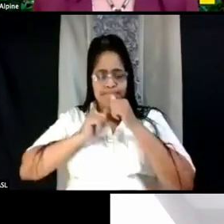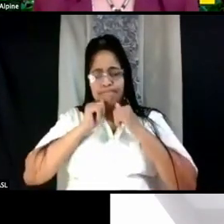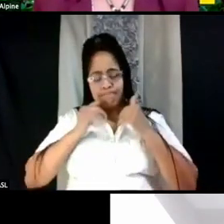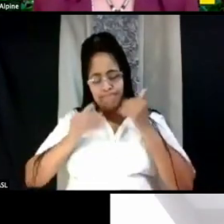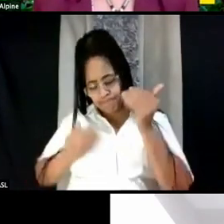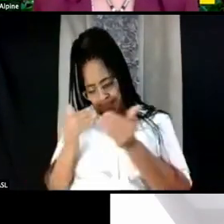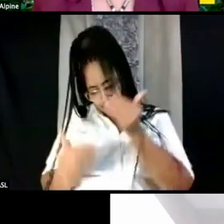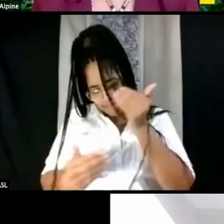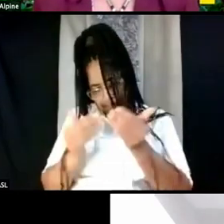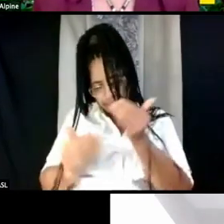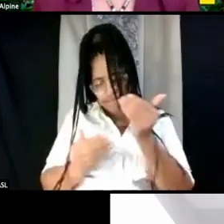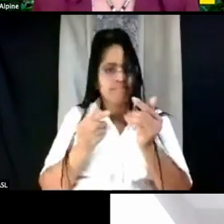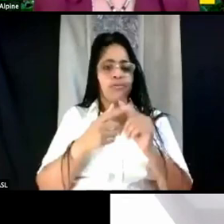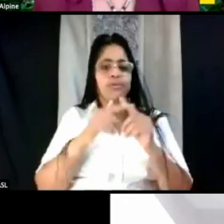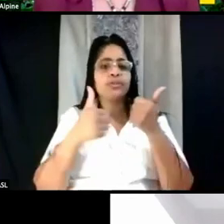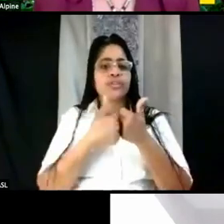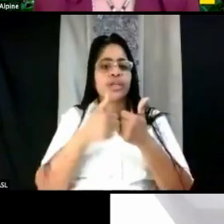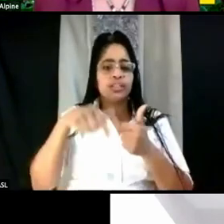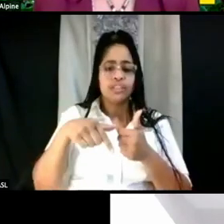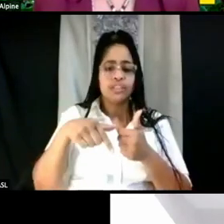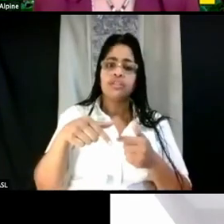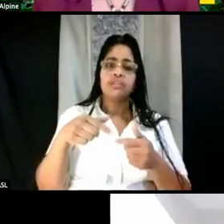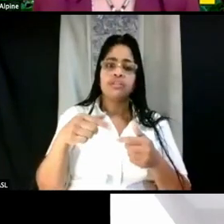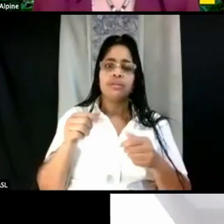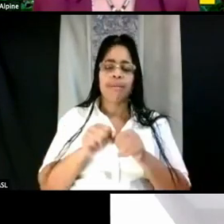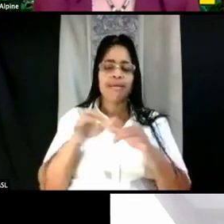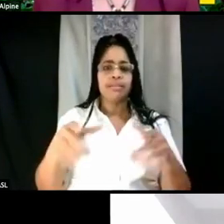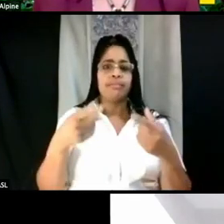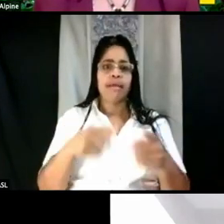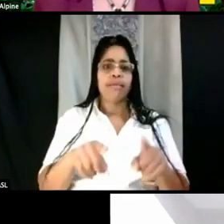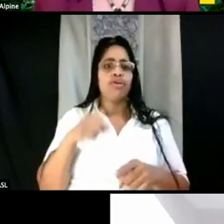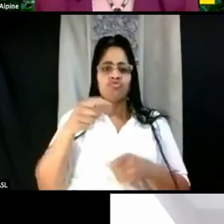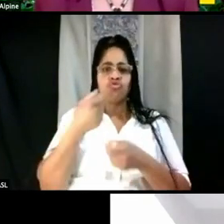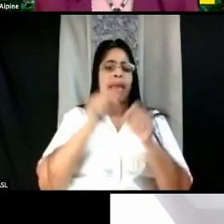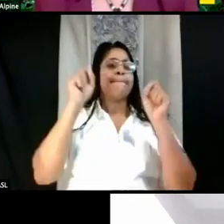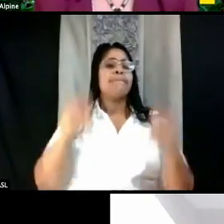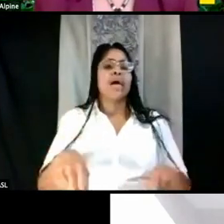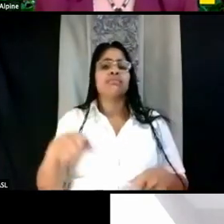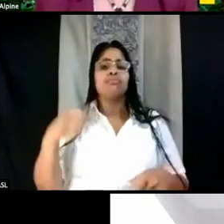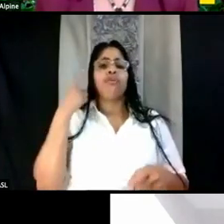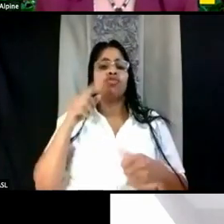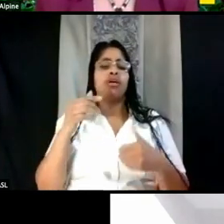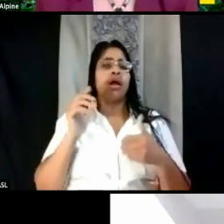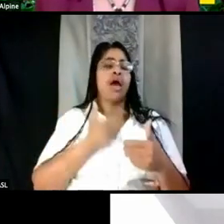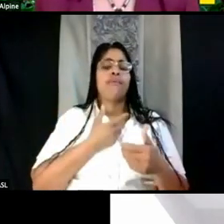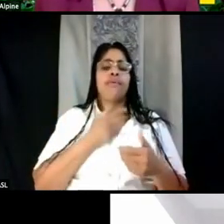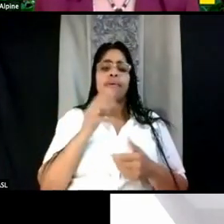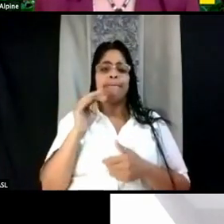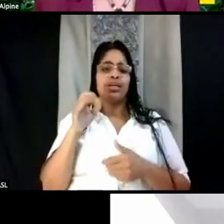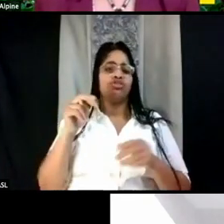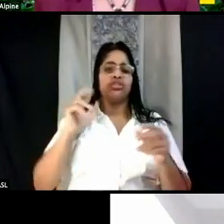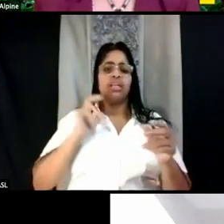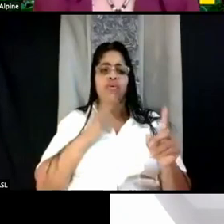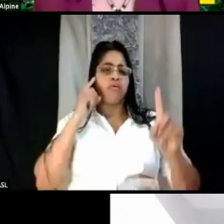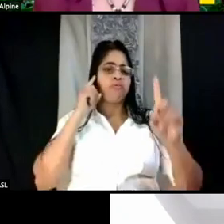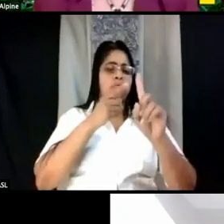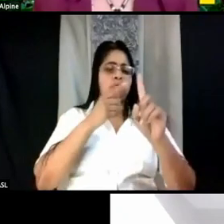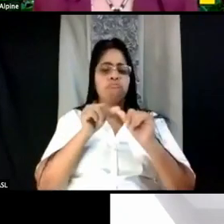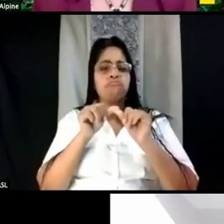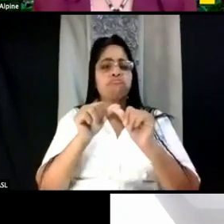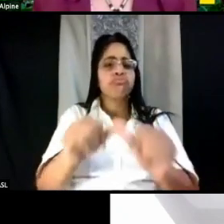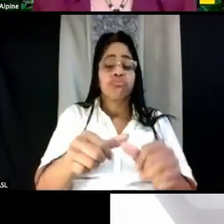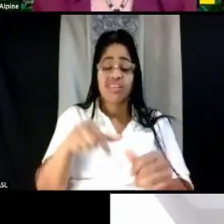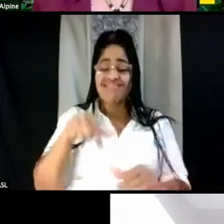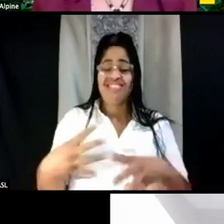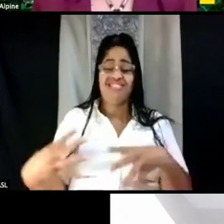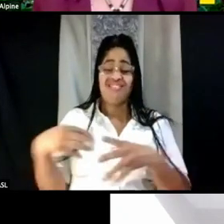brought. In these really difficult circumstances, you make it possible to carry our mission forward. And this includes